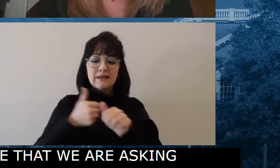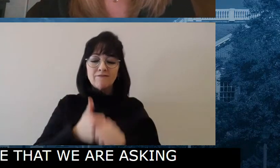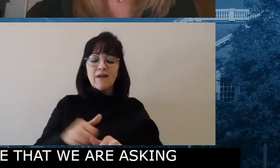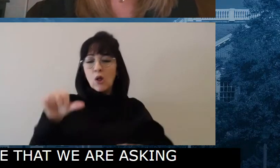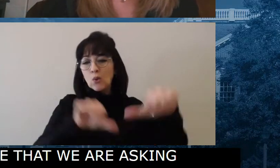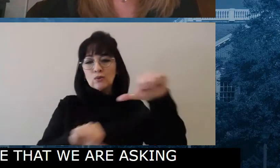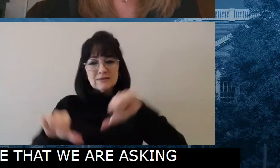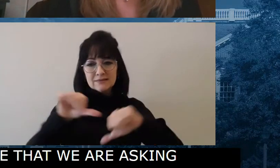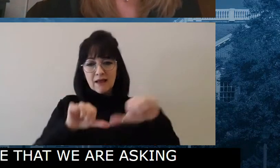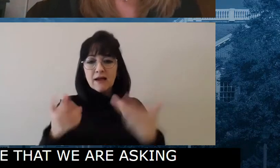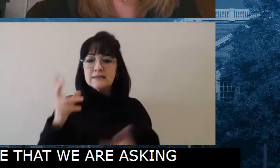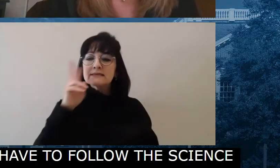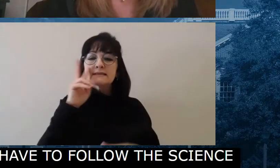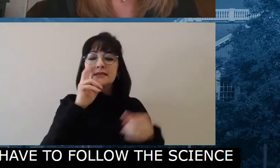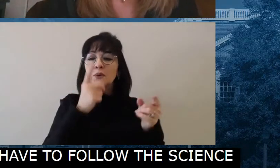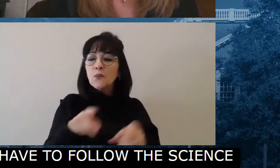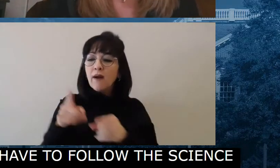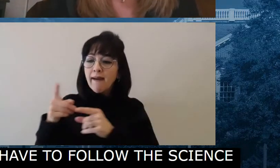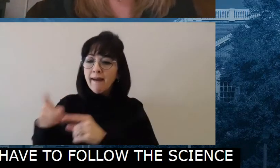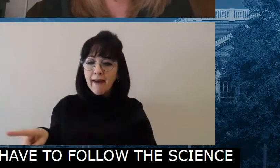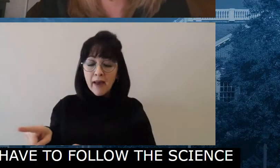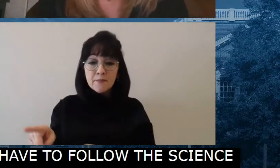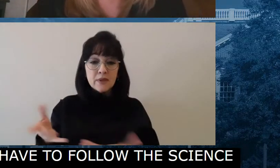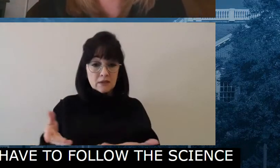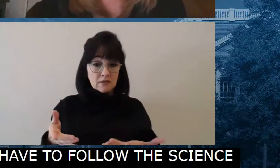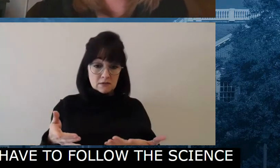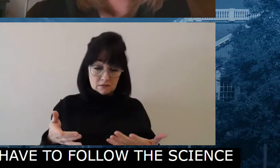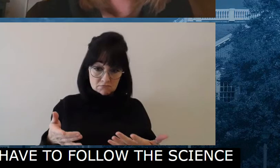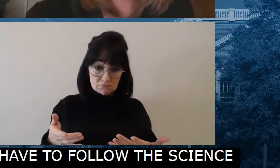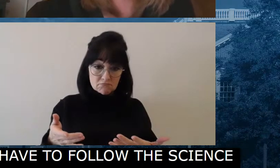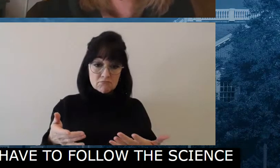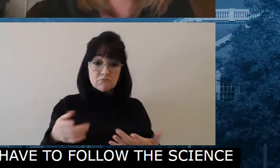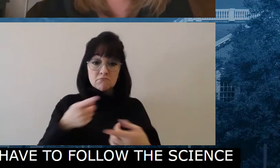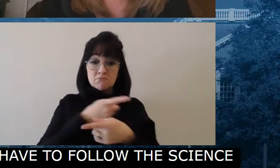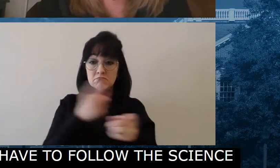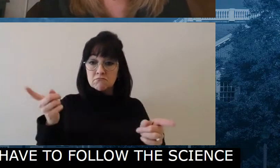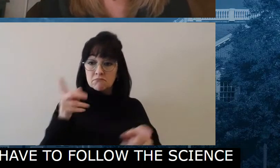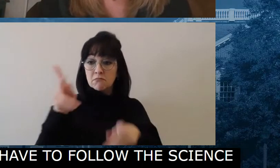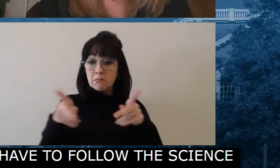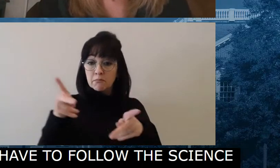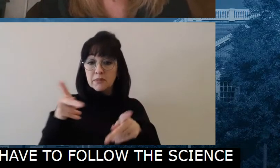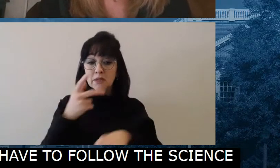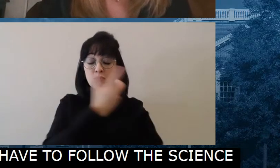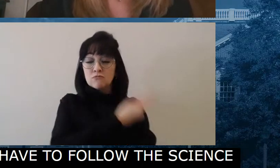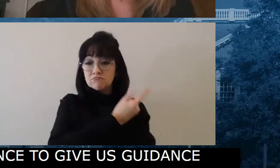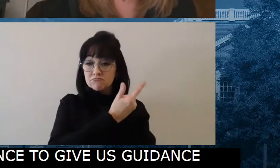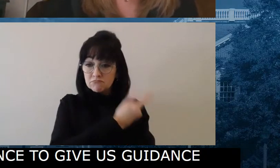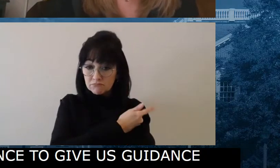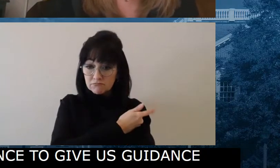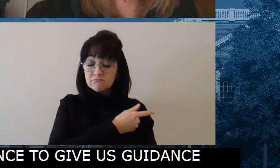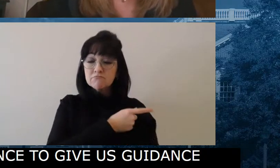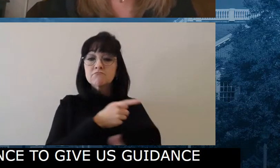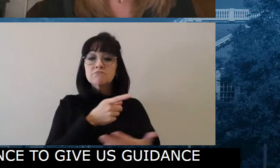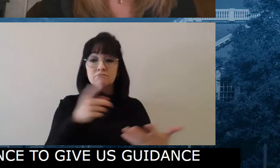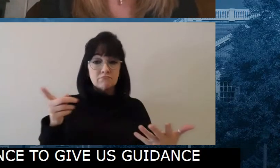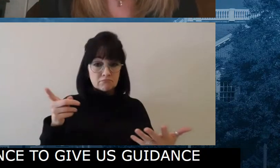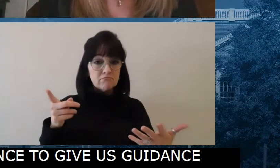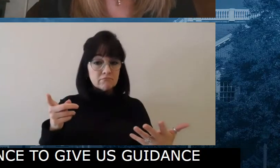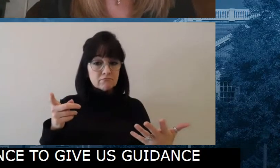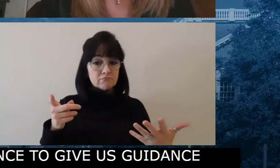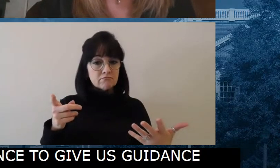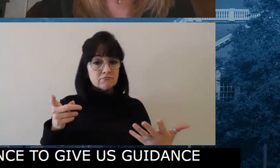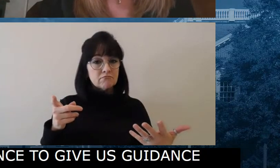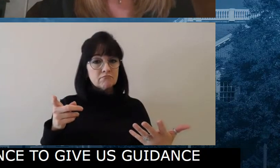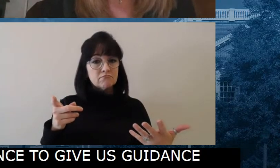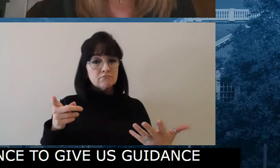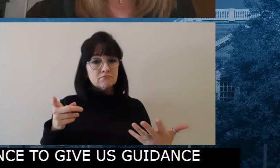guidance on, when, if we can decrease some mitigation strategies for those who have